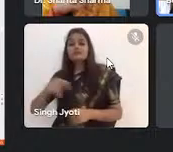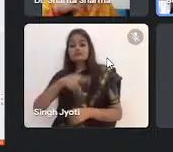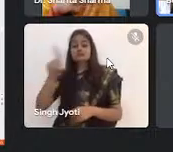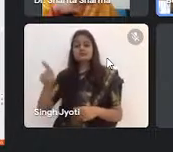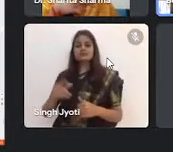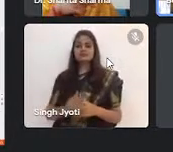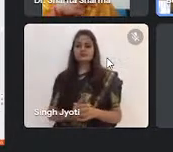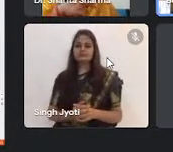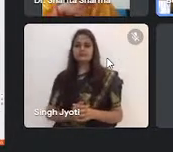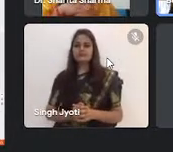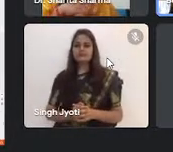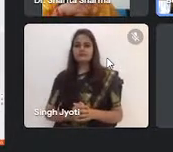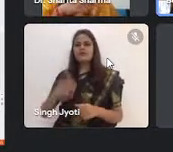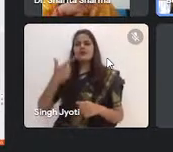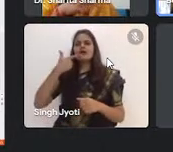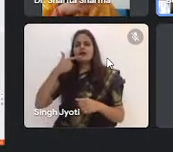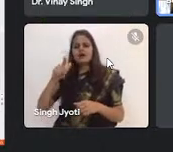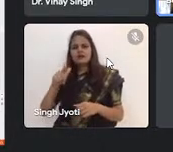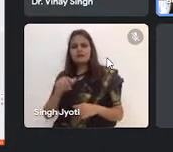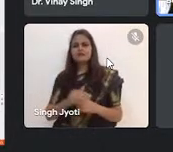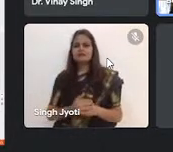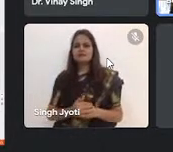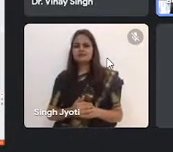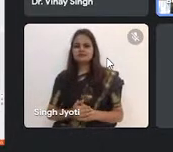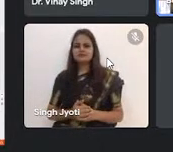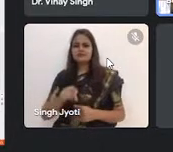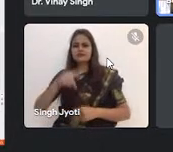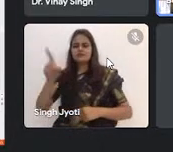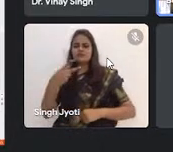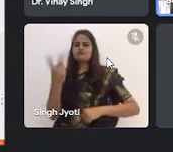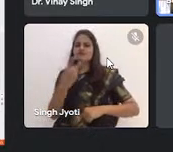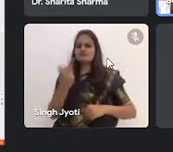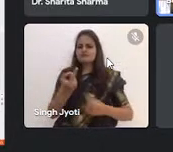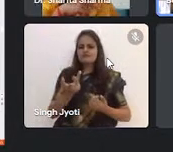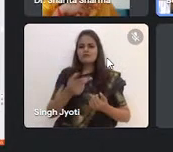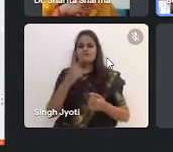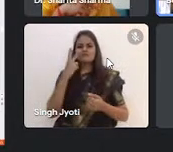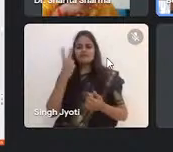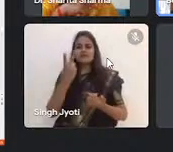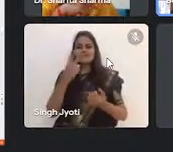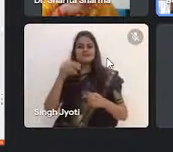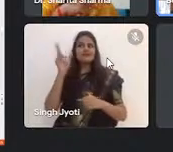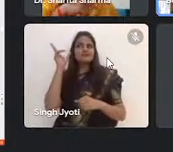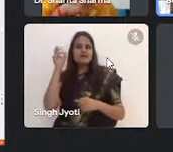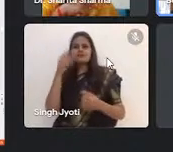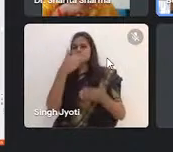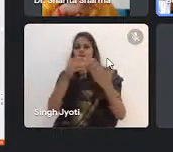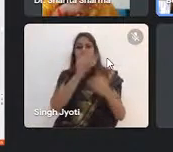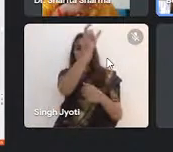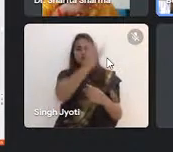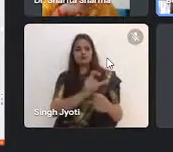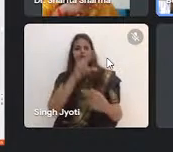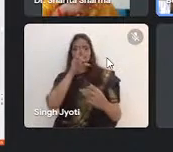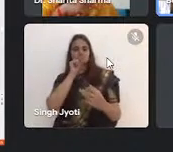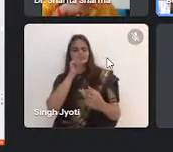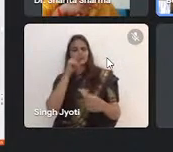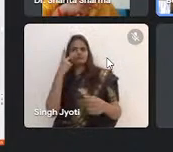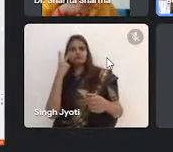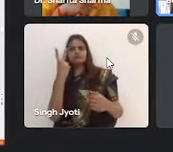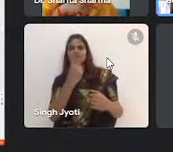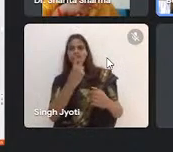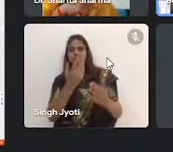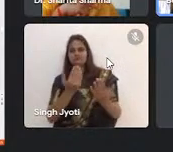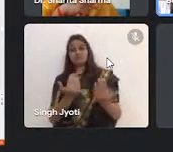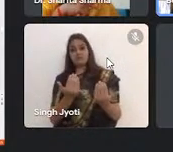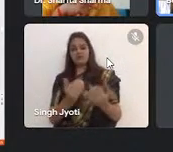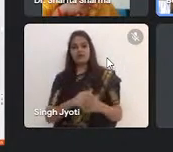both the face and to the sound when someone is speaking. Children should be exposed to